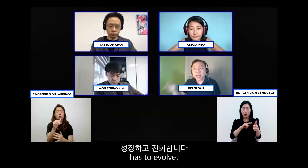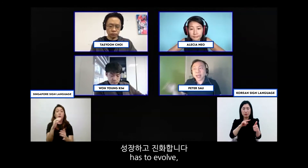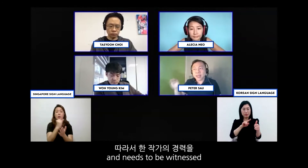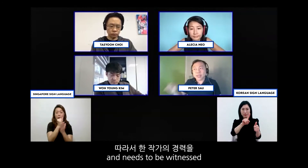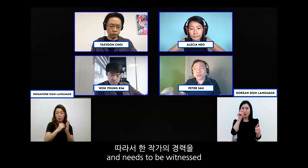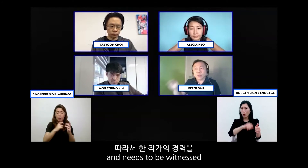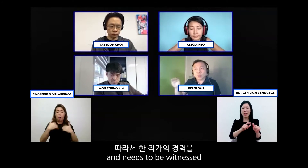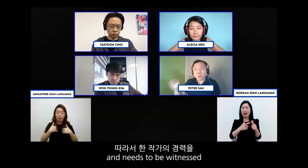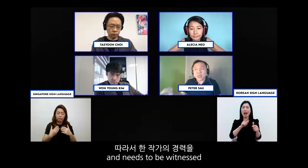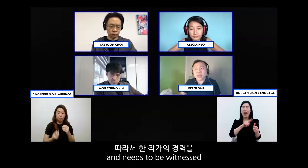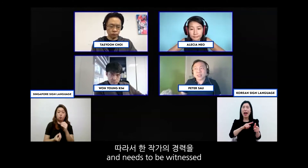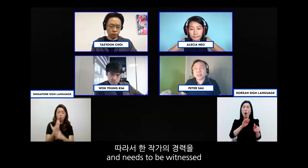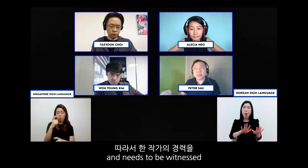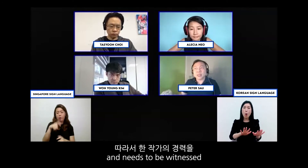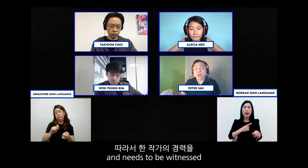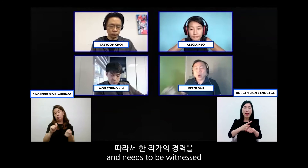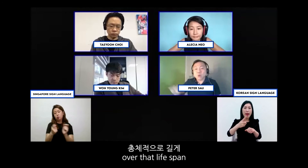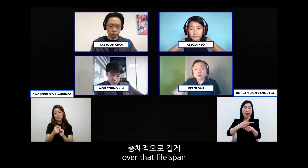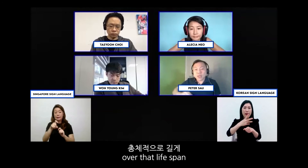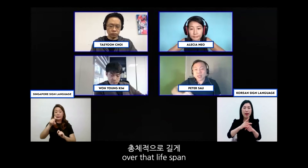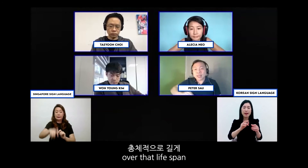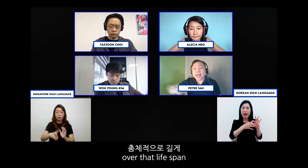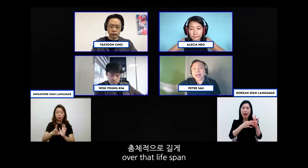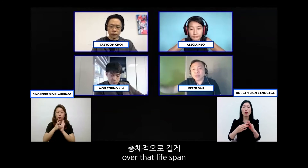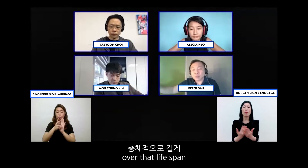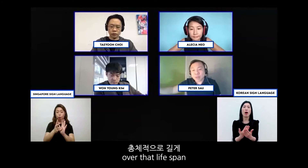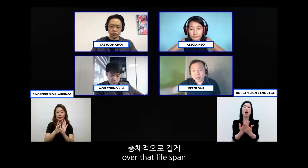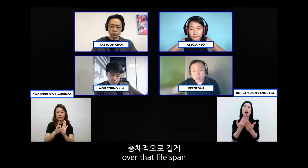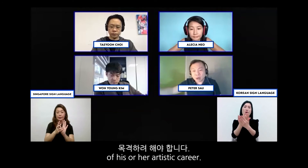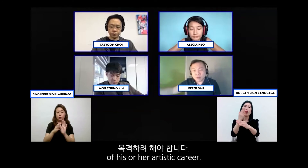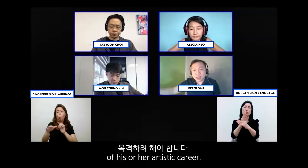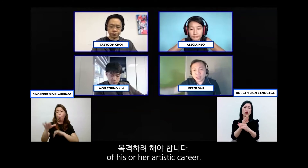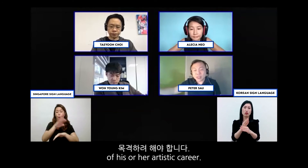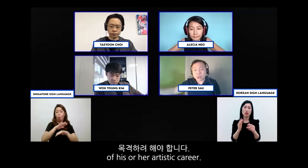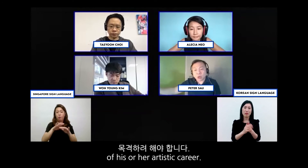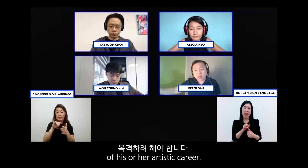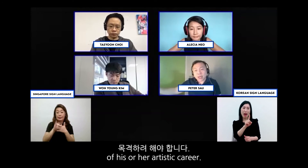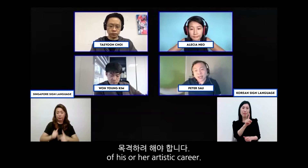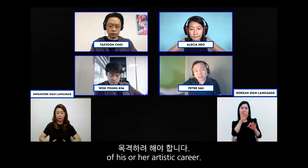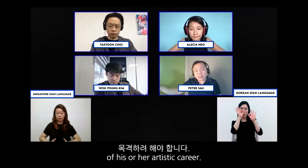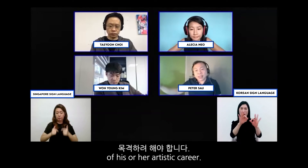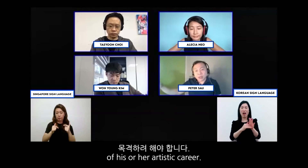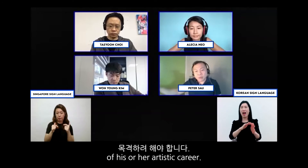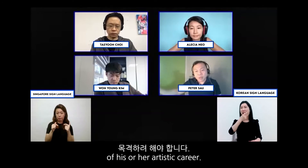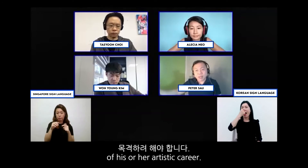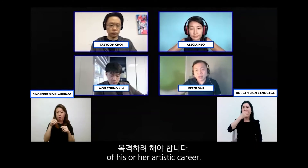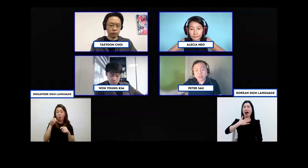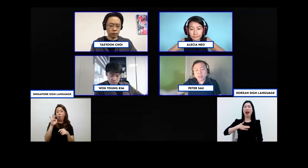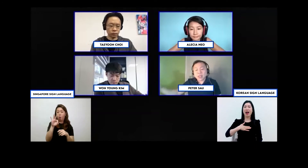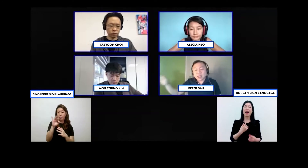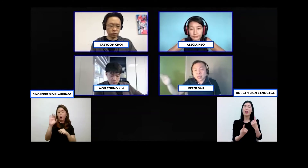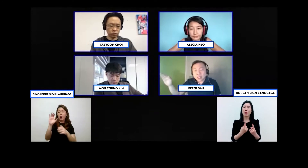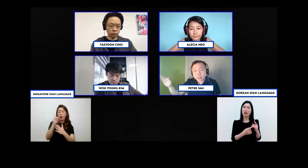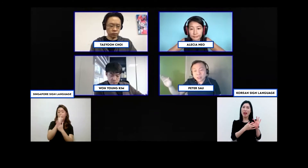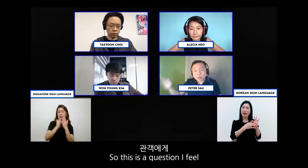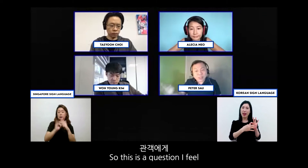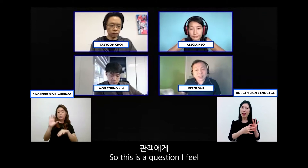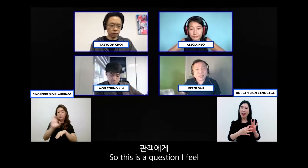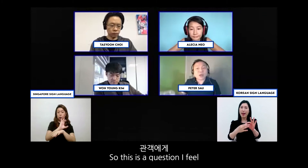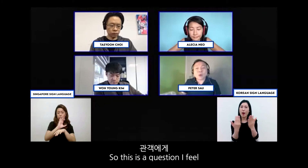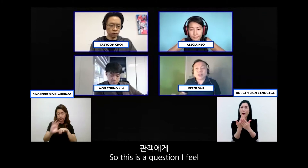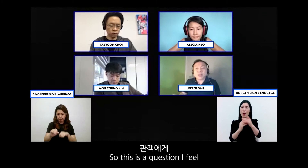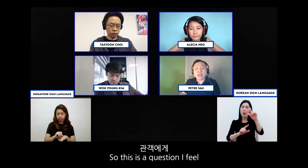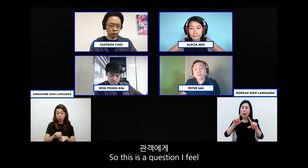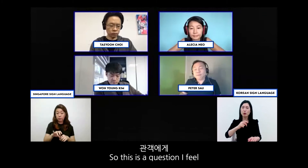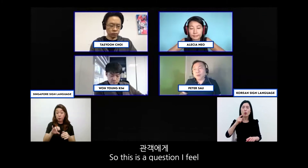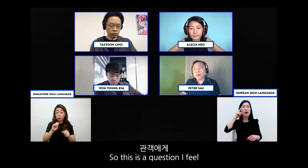evolve, and needs to be witnessed over that lifespan of his or her artistic career. So this